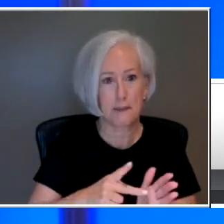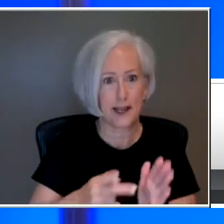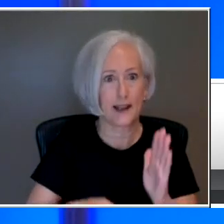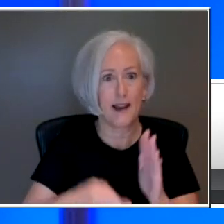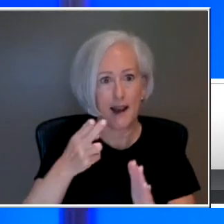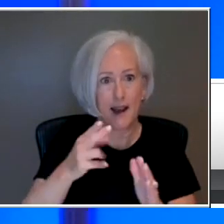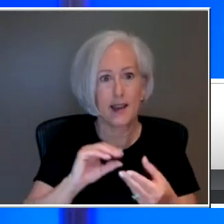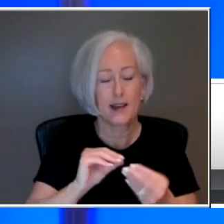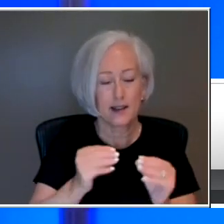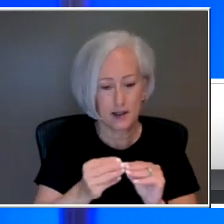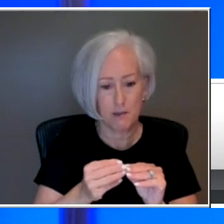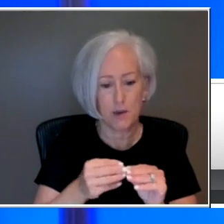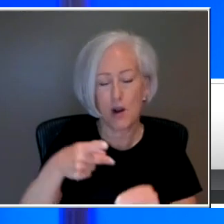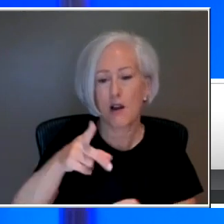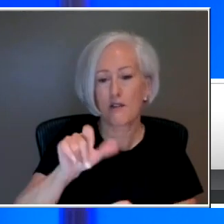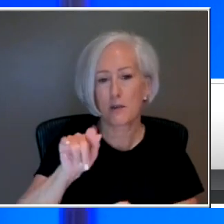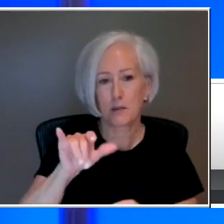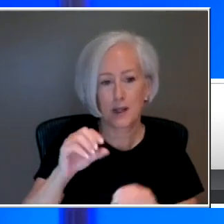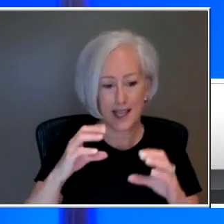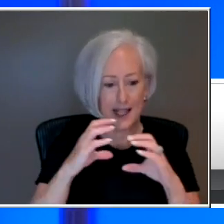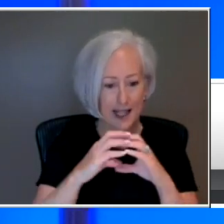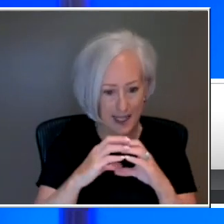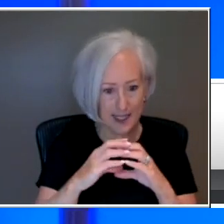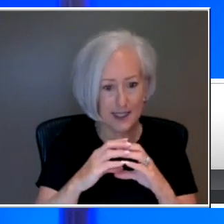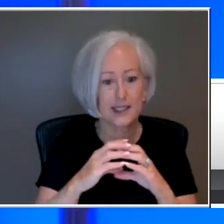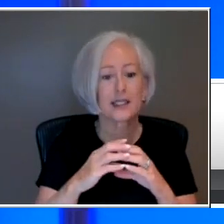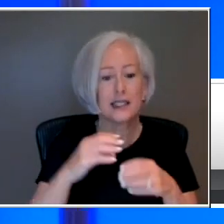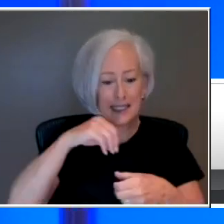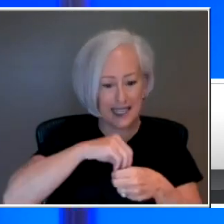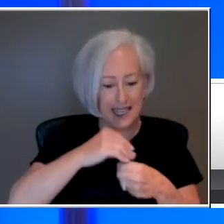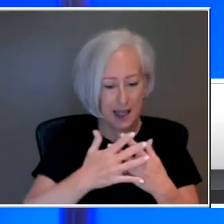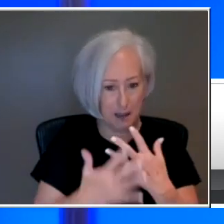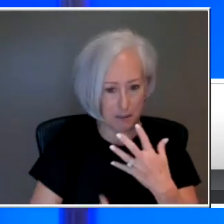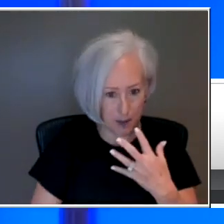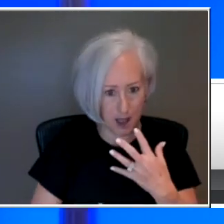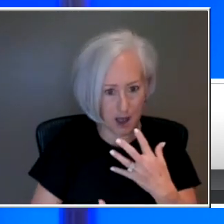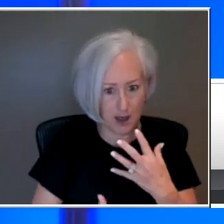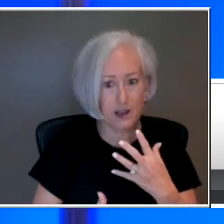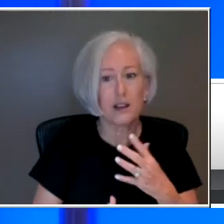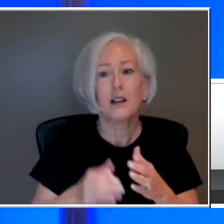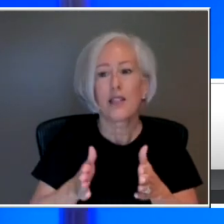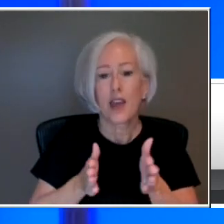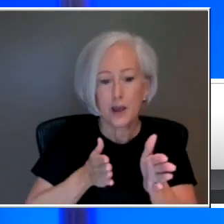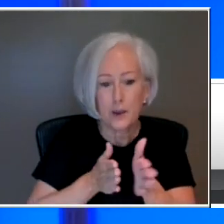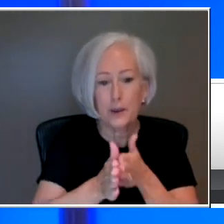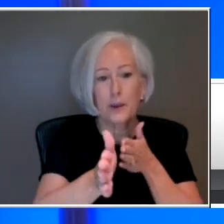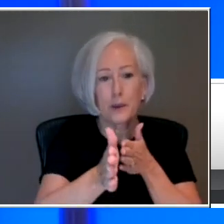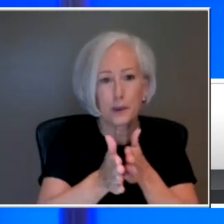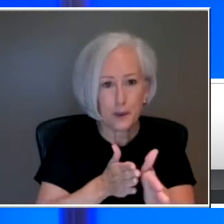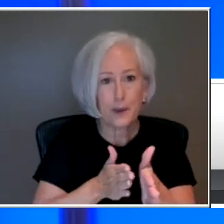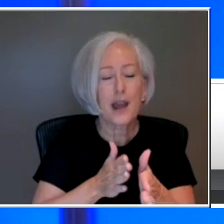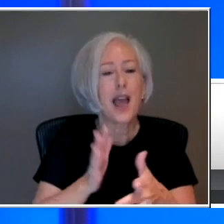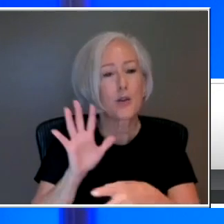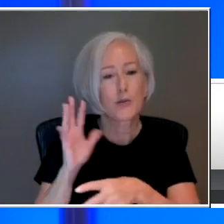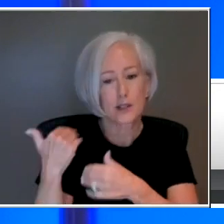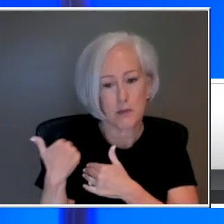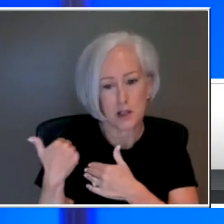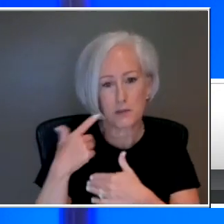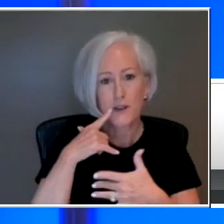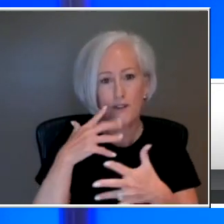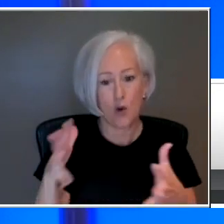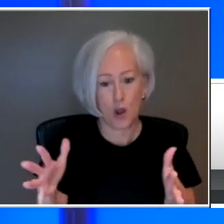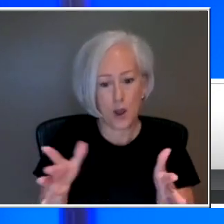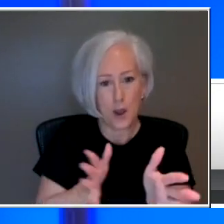the cells that are in the blood that are responsible for clotting, and normal platelet count is around